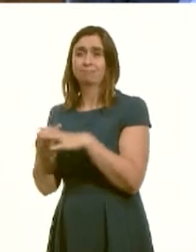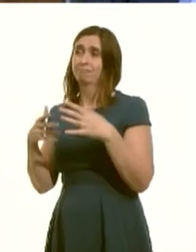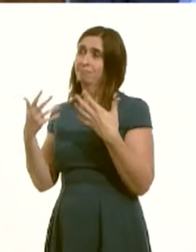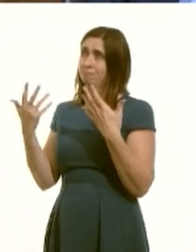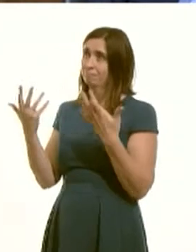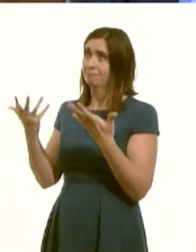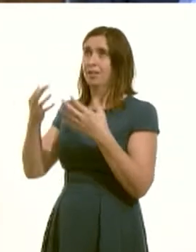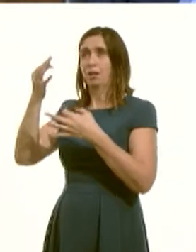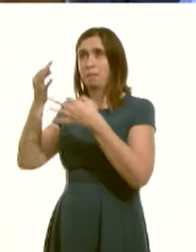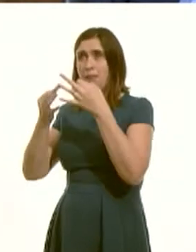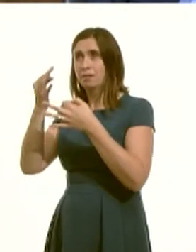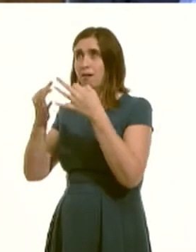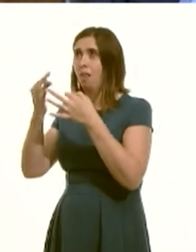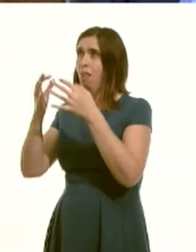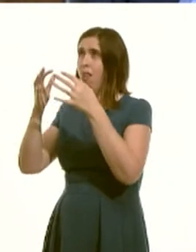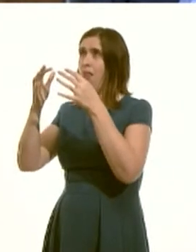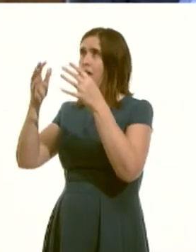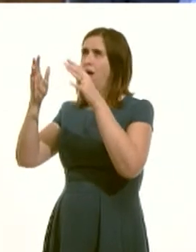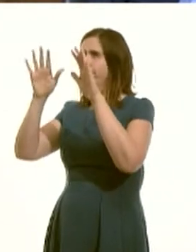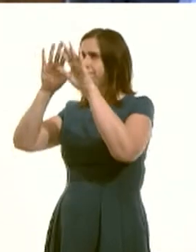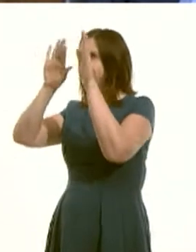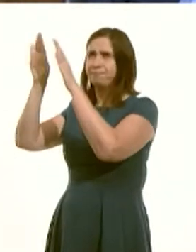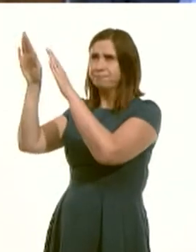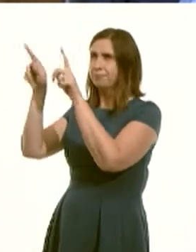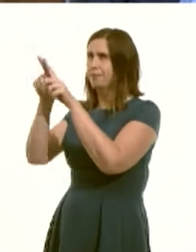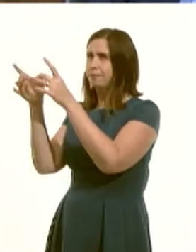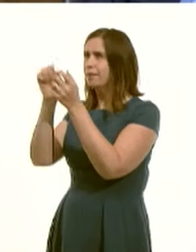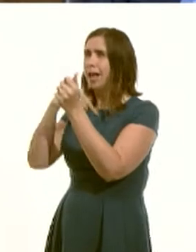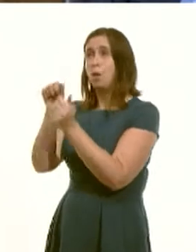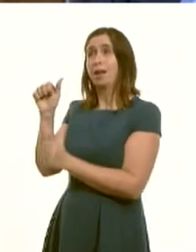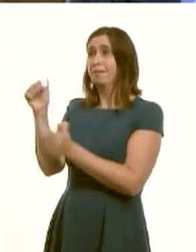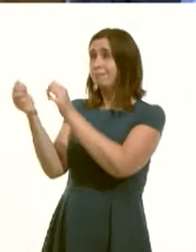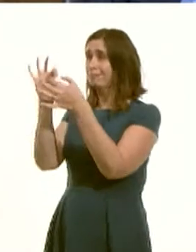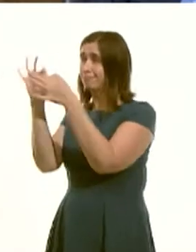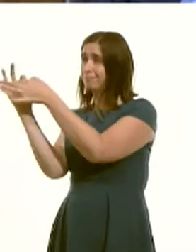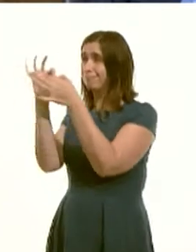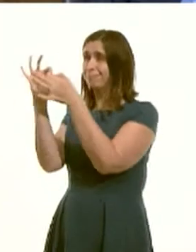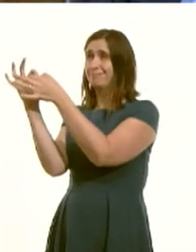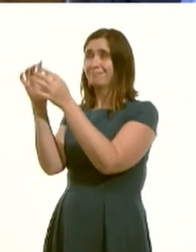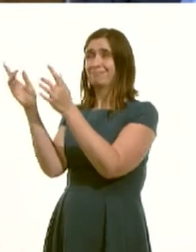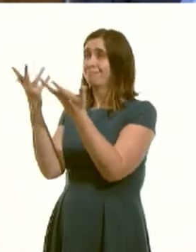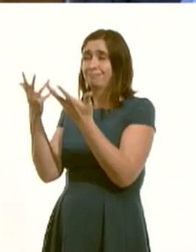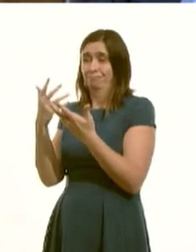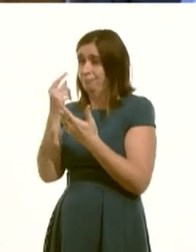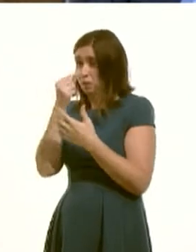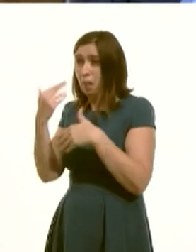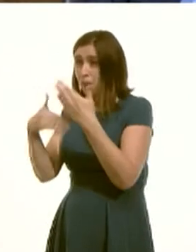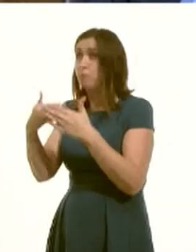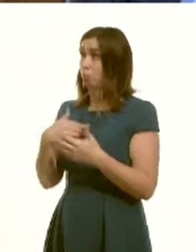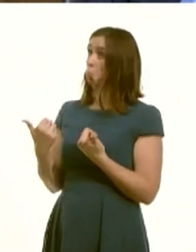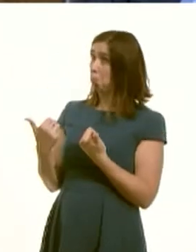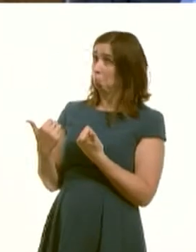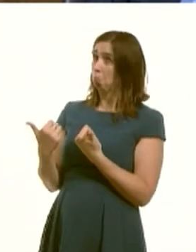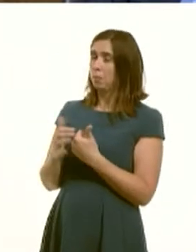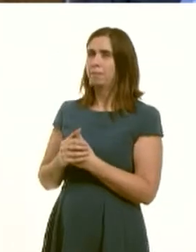beyond mere political boundaries, that much is true, and we look to work with our neighbours across the border whenever we can. It's